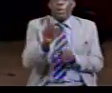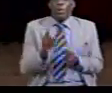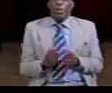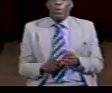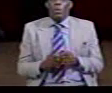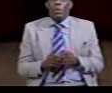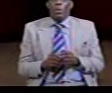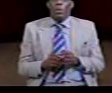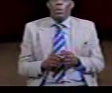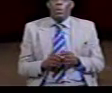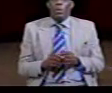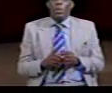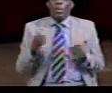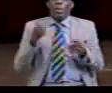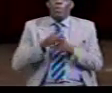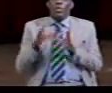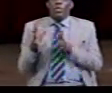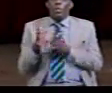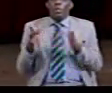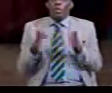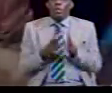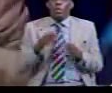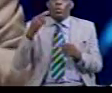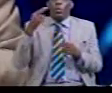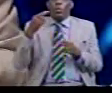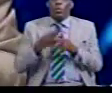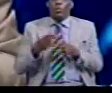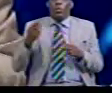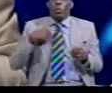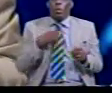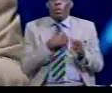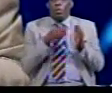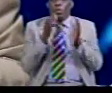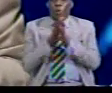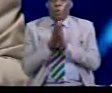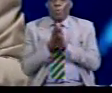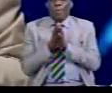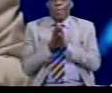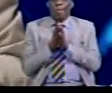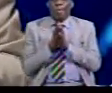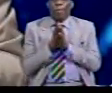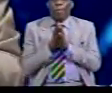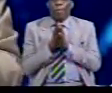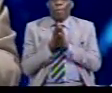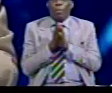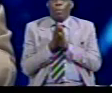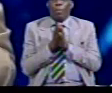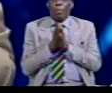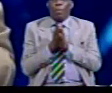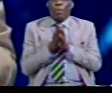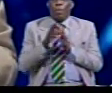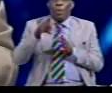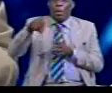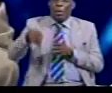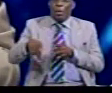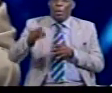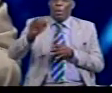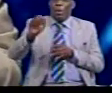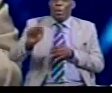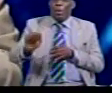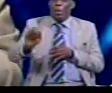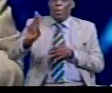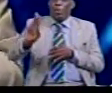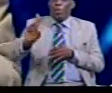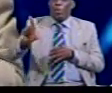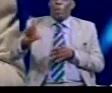au nom de Jésus. In Jesus' name we pray. L'apôtre Paul a dit. The apostle Paul said. Priez pour moi.